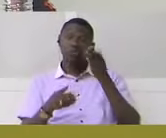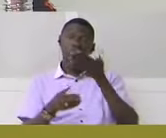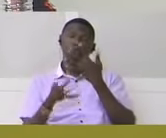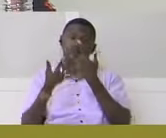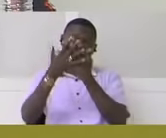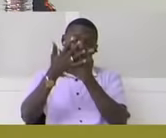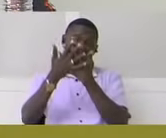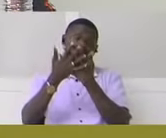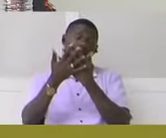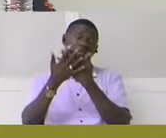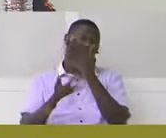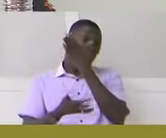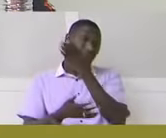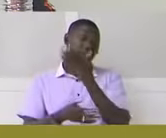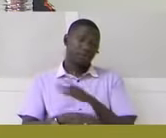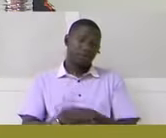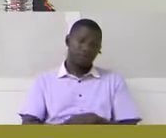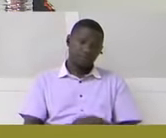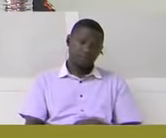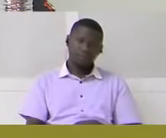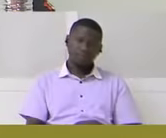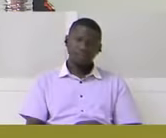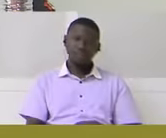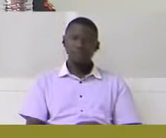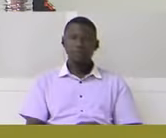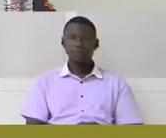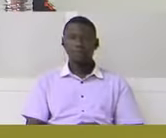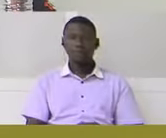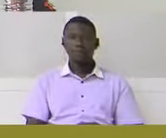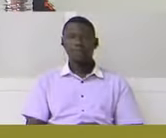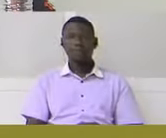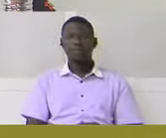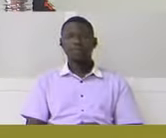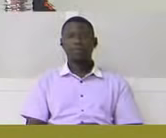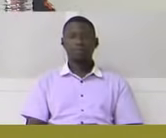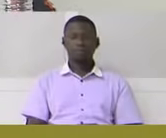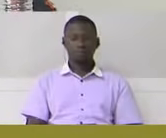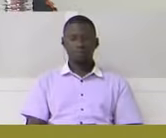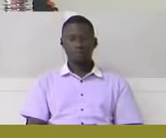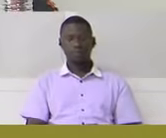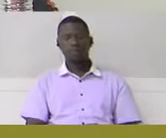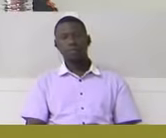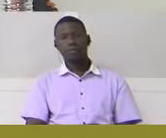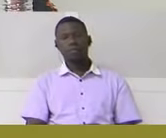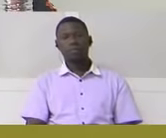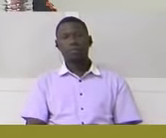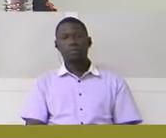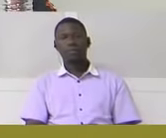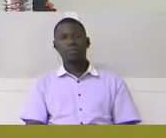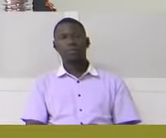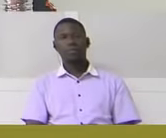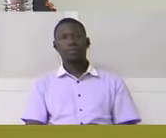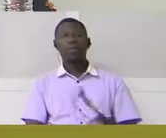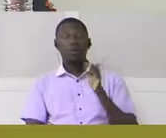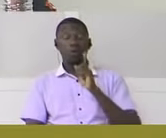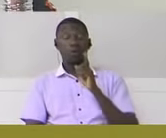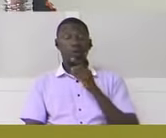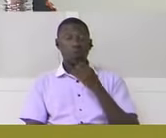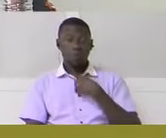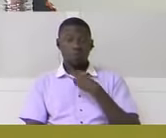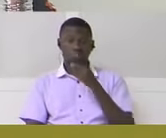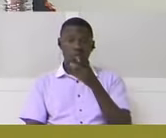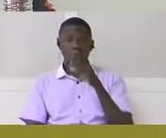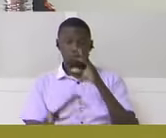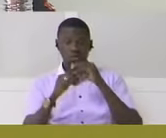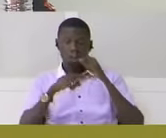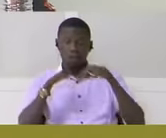le ko ko do lu sotontale me keta ngi ndiko ala do ku la lu don fo lu sotontale ay melu ki kasola. That is what I want you to talk about.